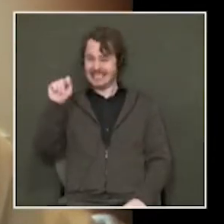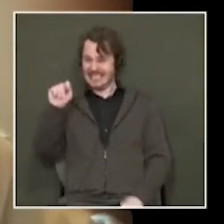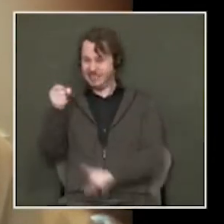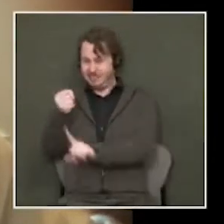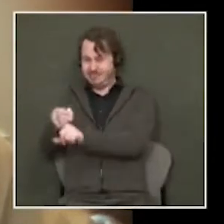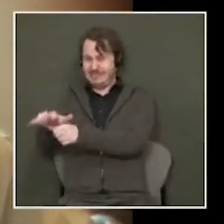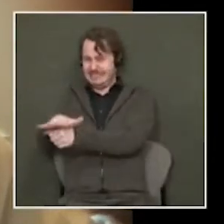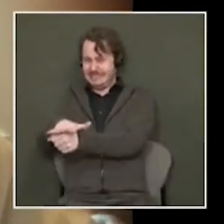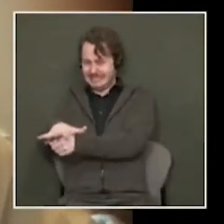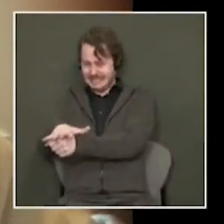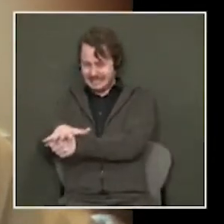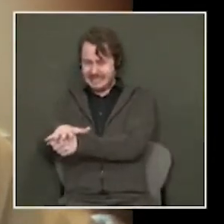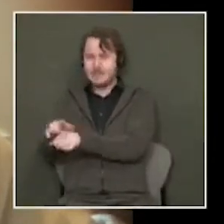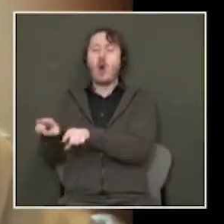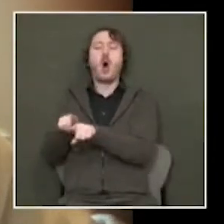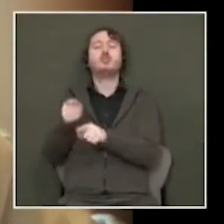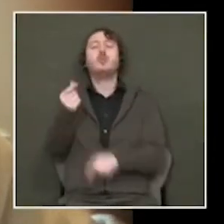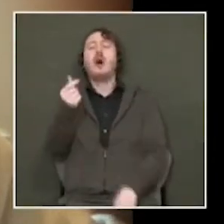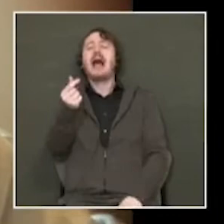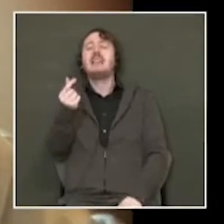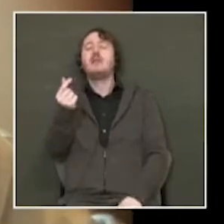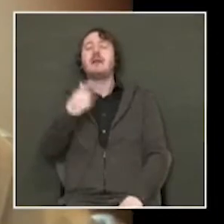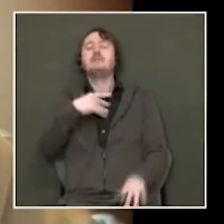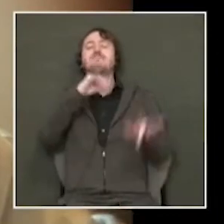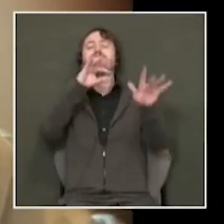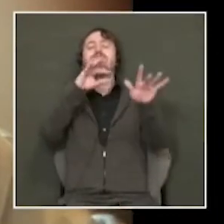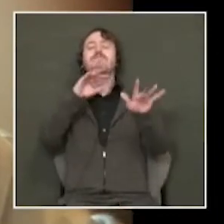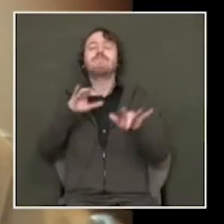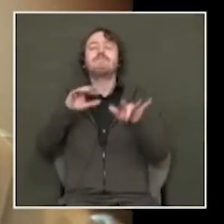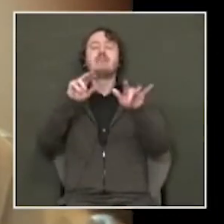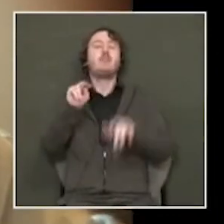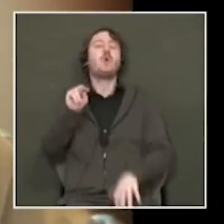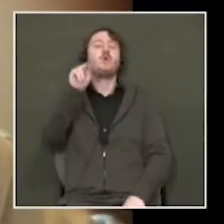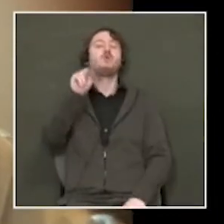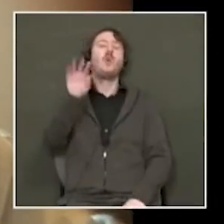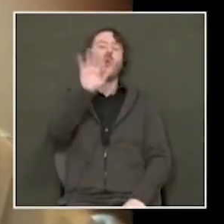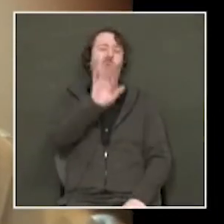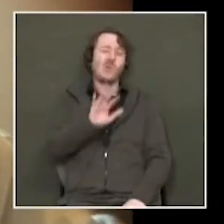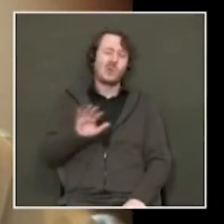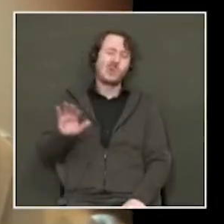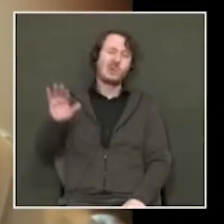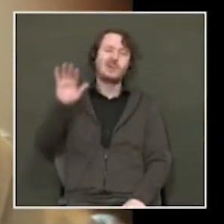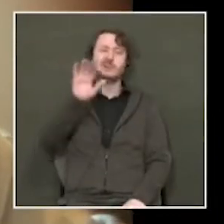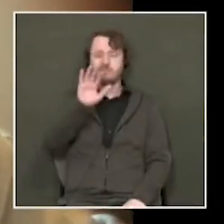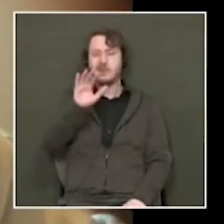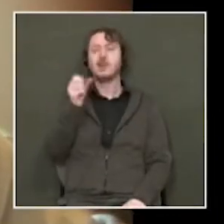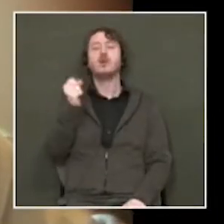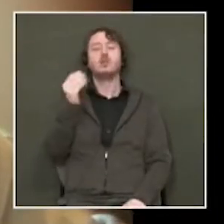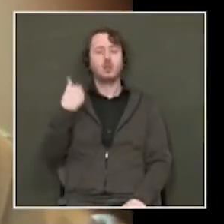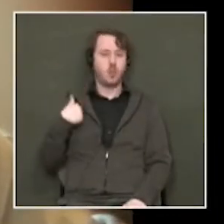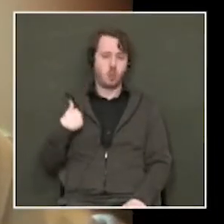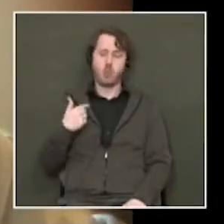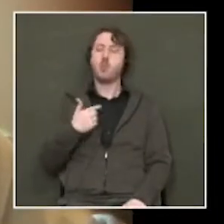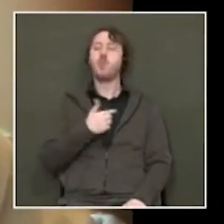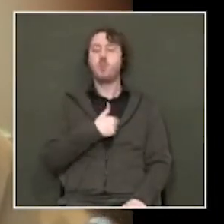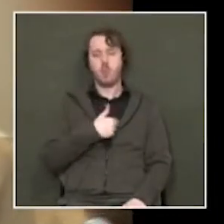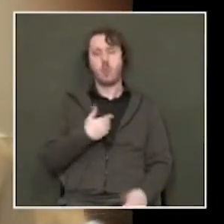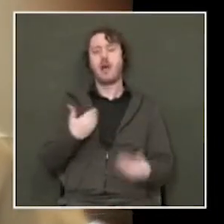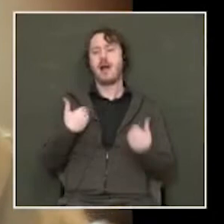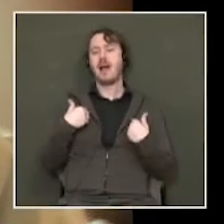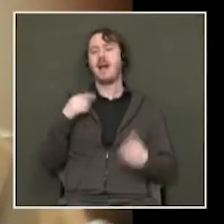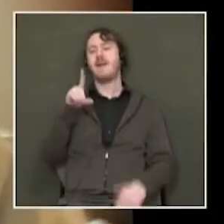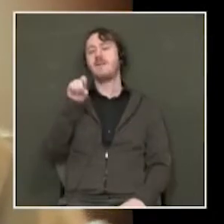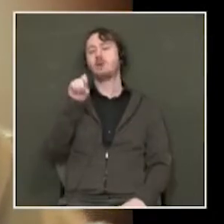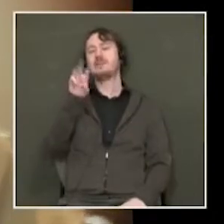some snow flurries kind of entering the northern part of our territory. So we've got